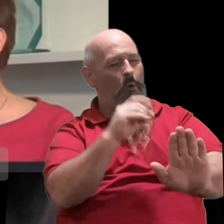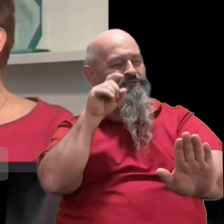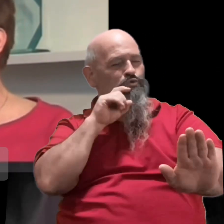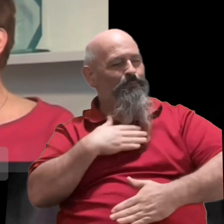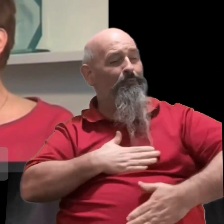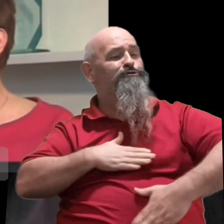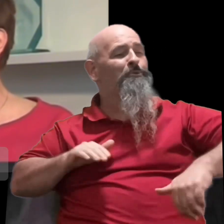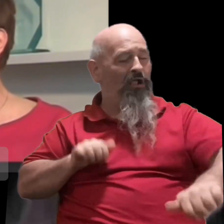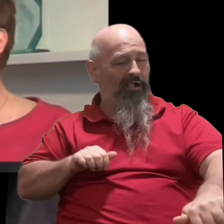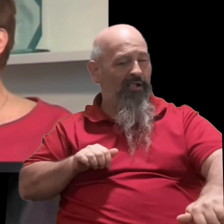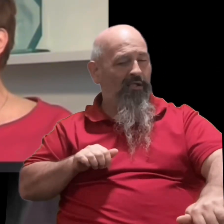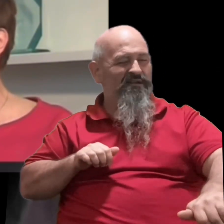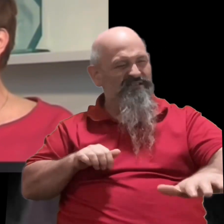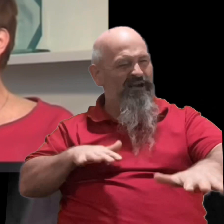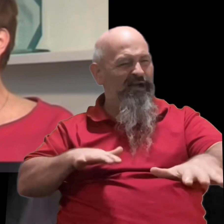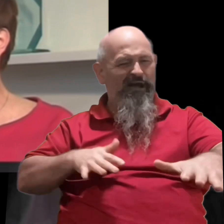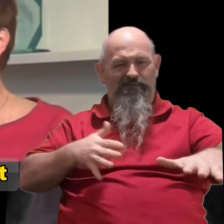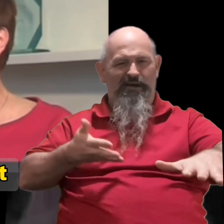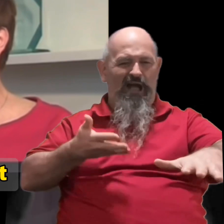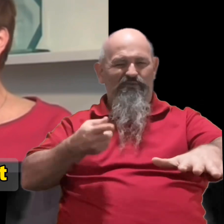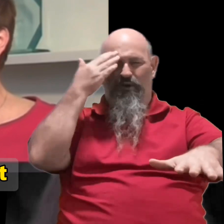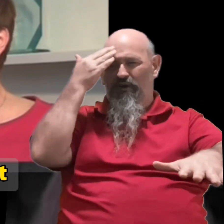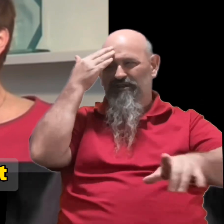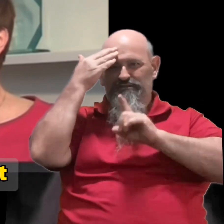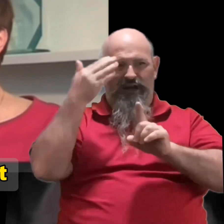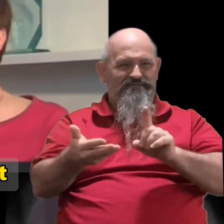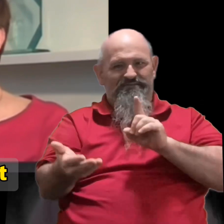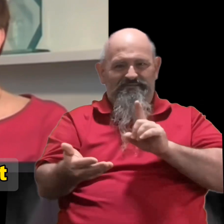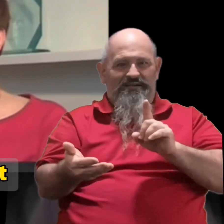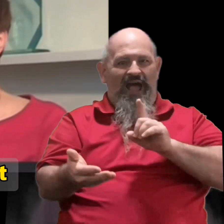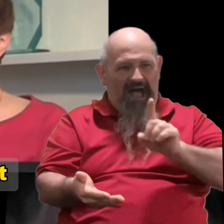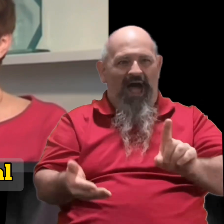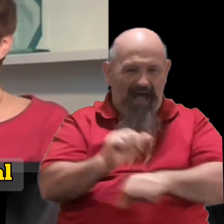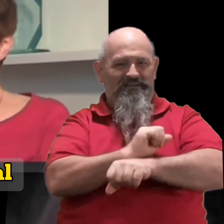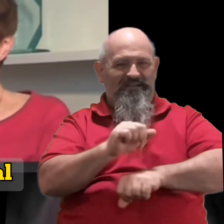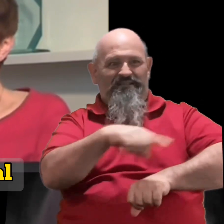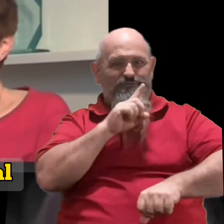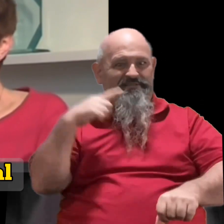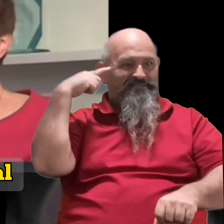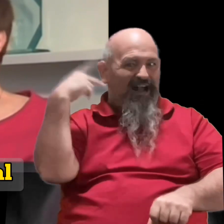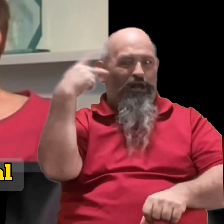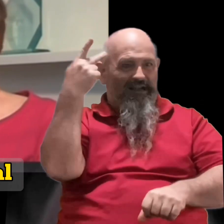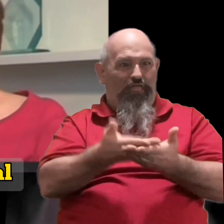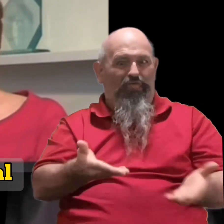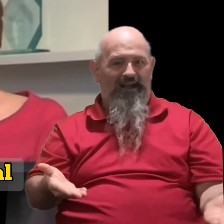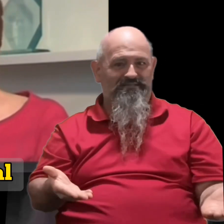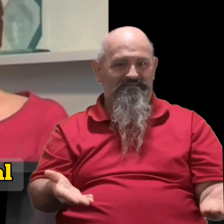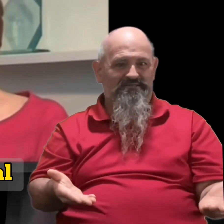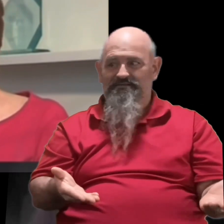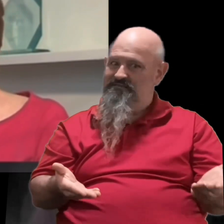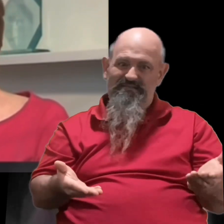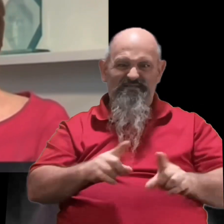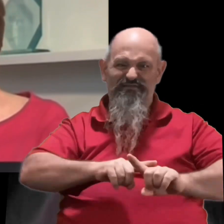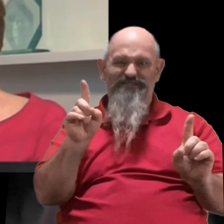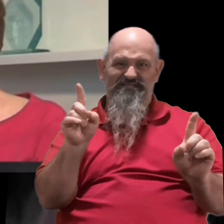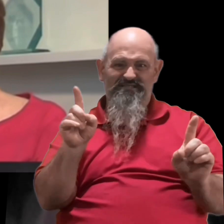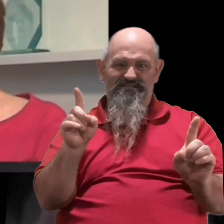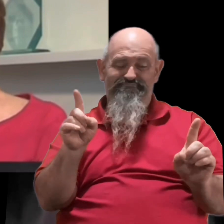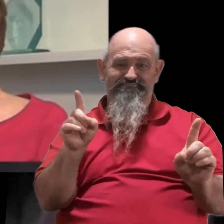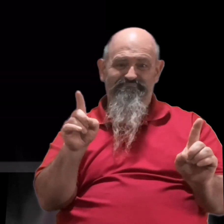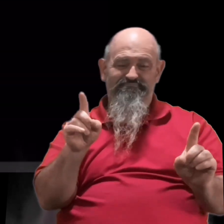sexual gratification. So it's kind of, that it's just a physiological thing, the